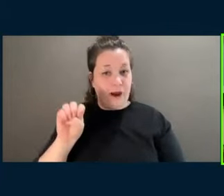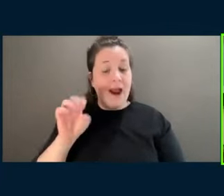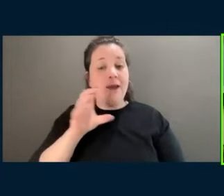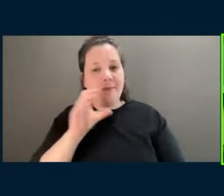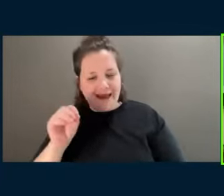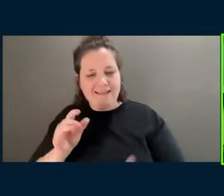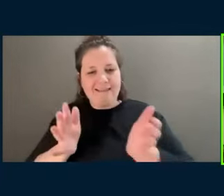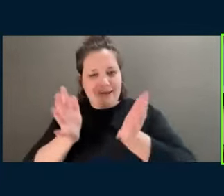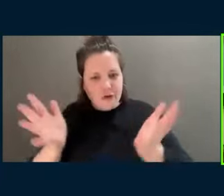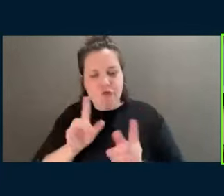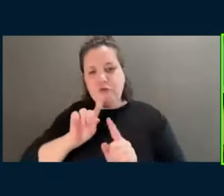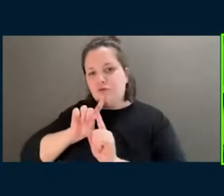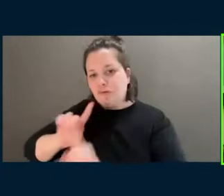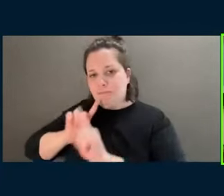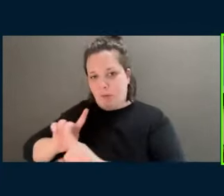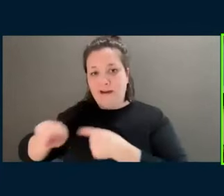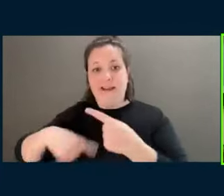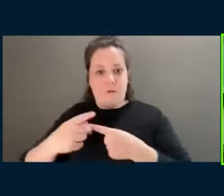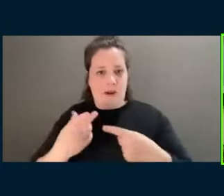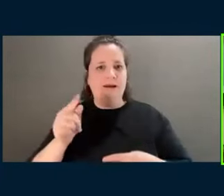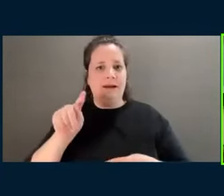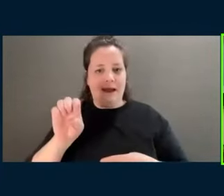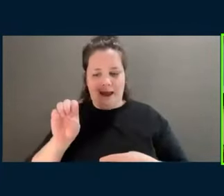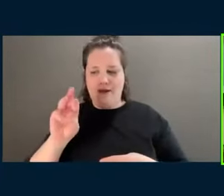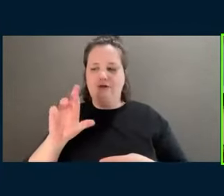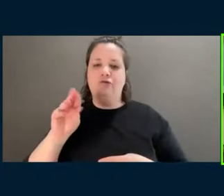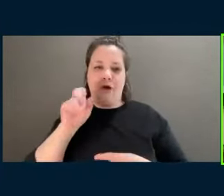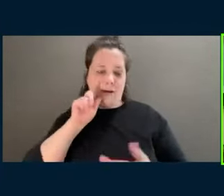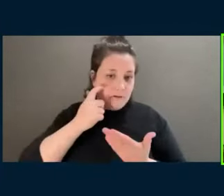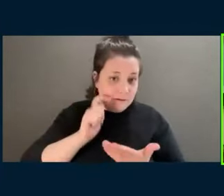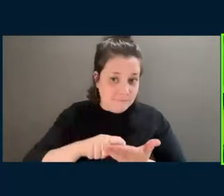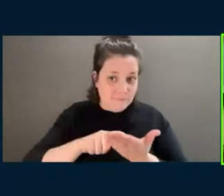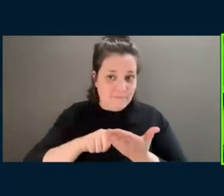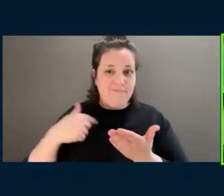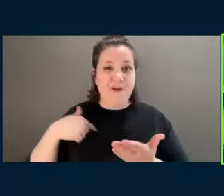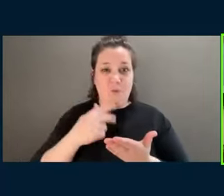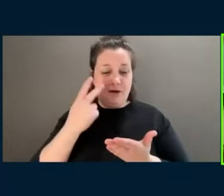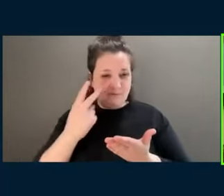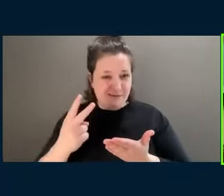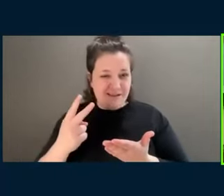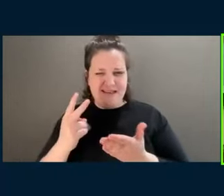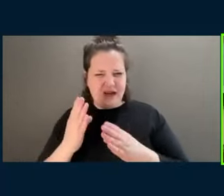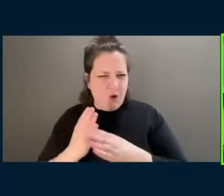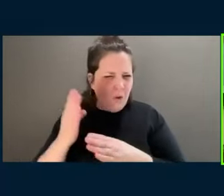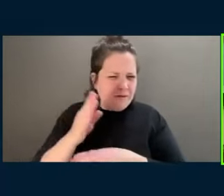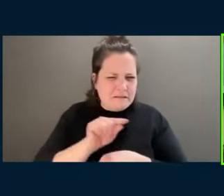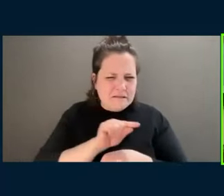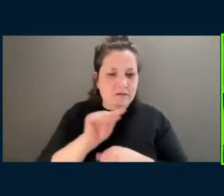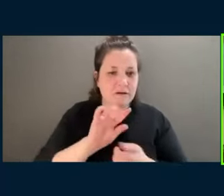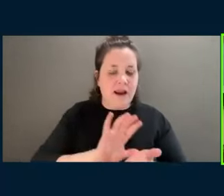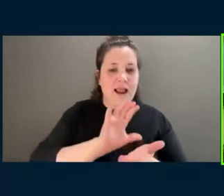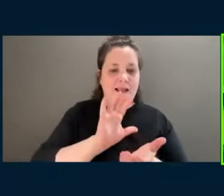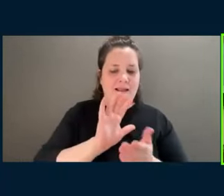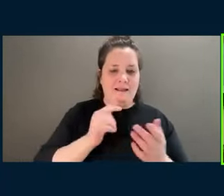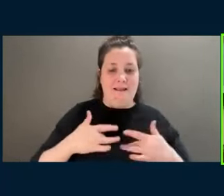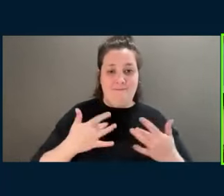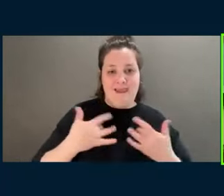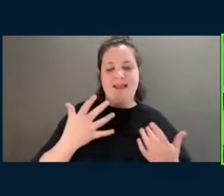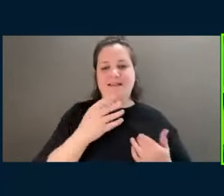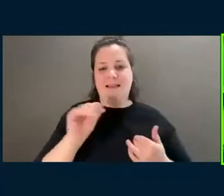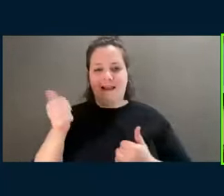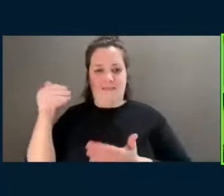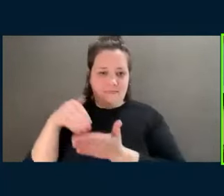these offices held over 300 events, bringing together more than 10,000 participants. Additionally, the Community Relations